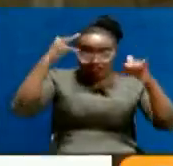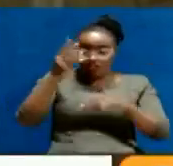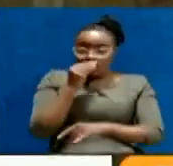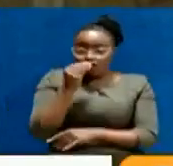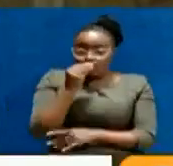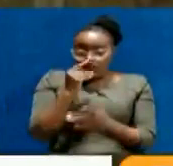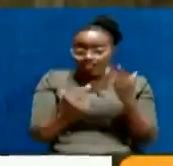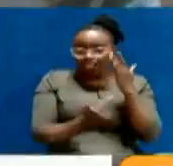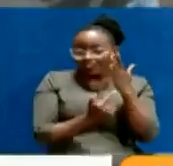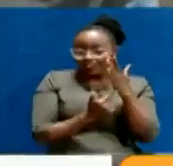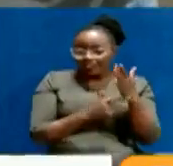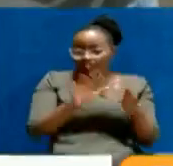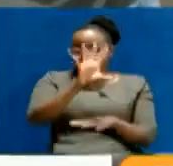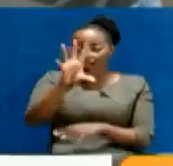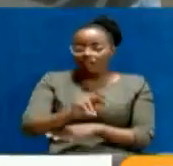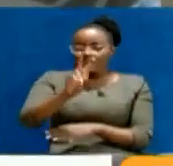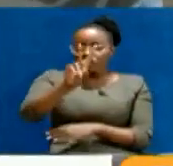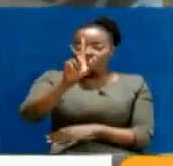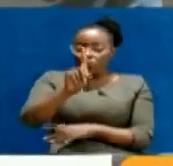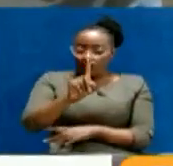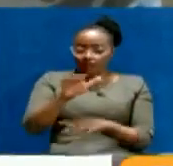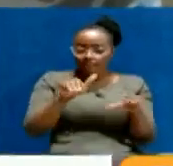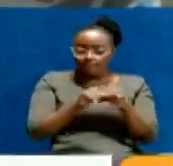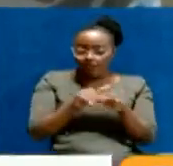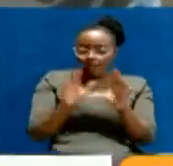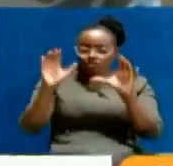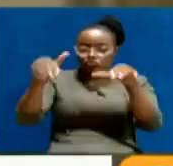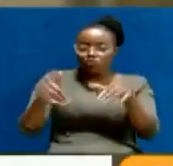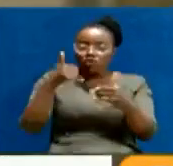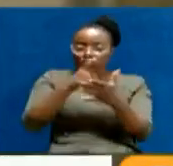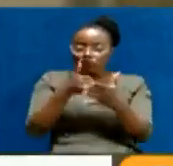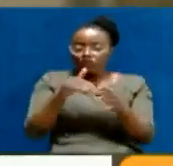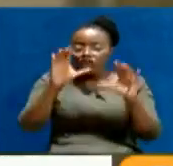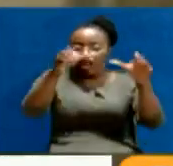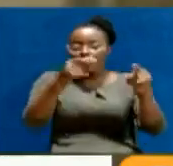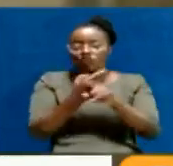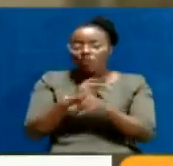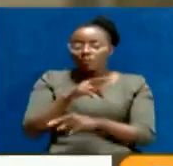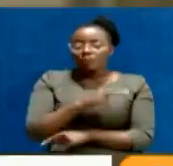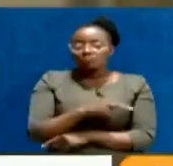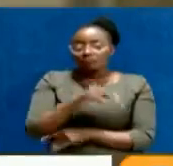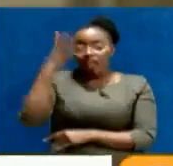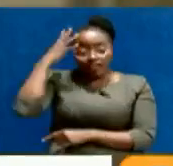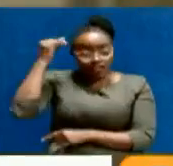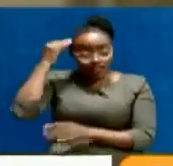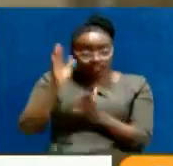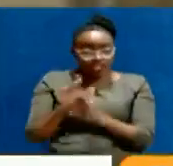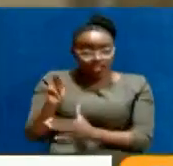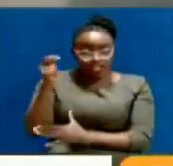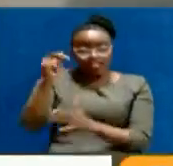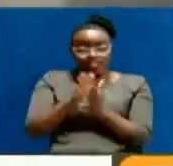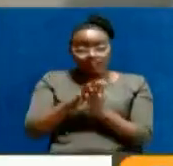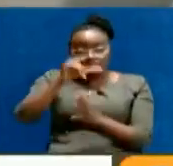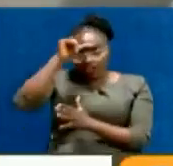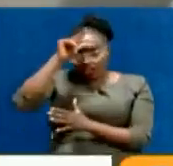Food Tech Africa, which is a 21-member consortium comprising of companies from Netherlands and Kenya, as well as governments